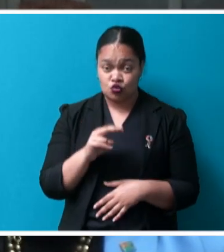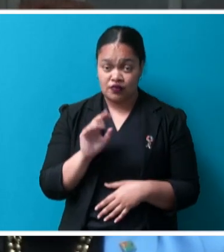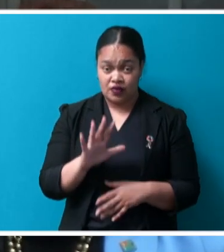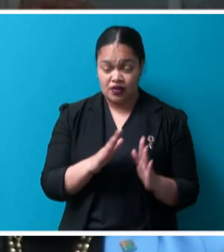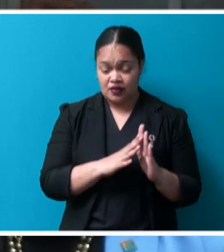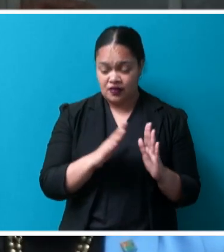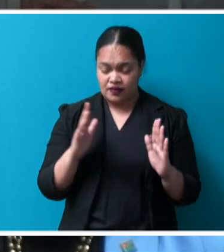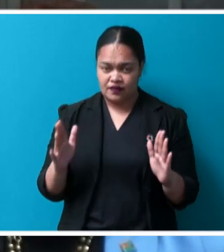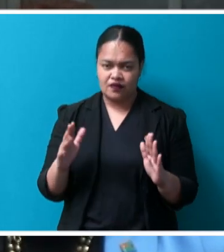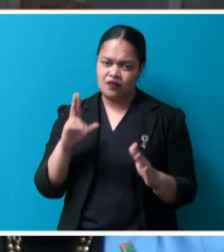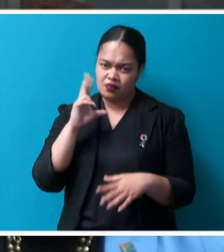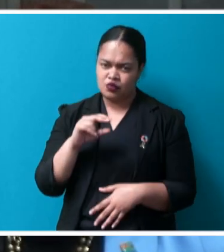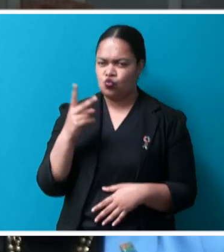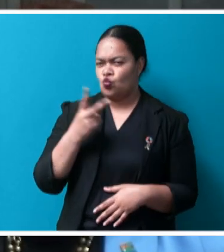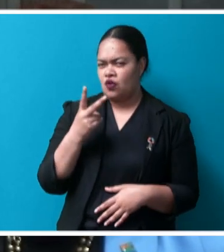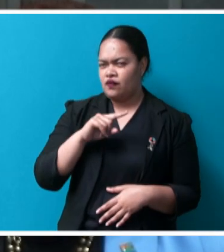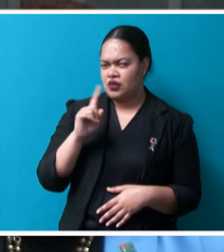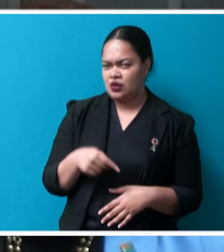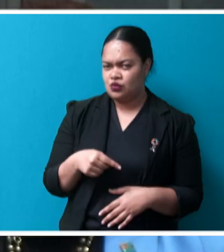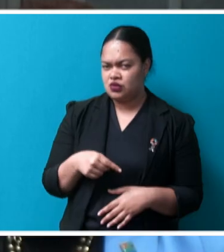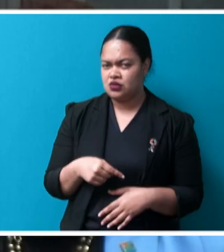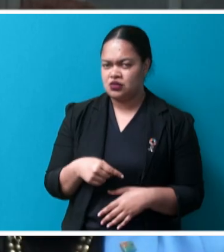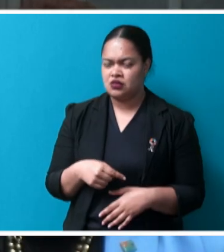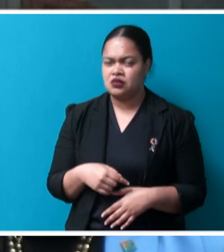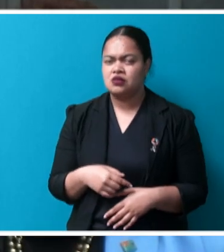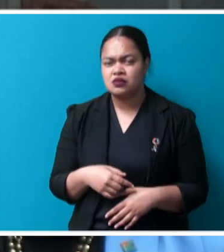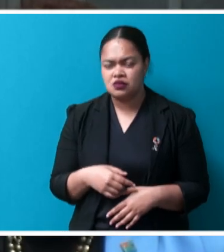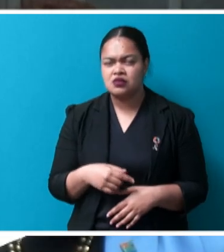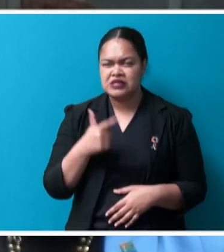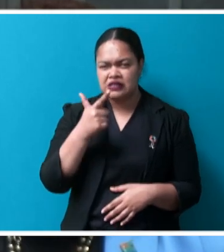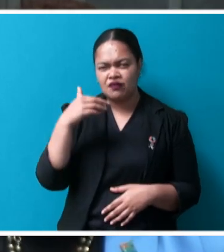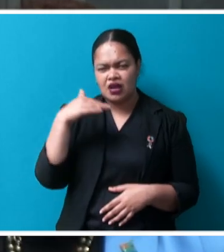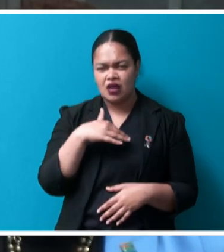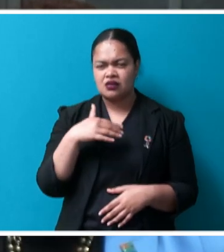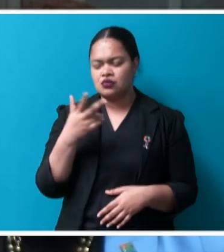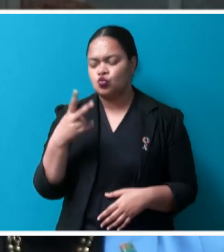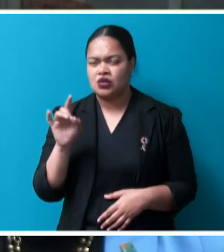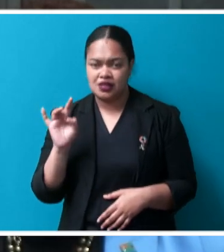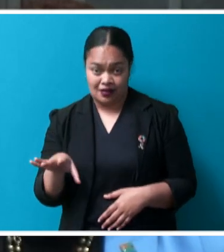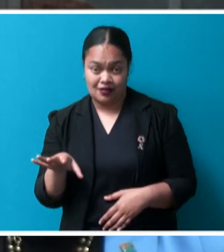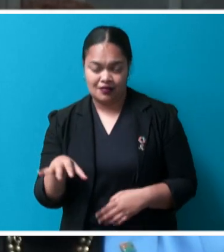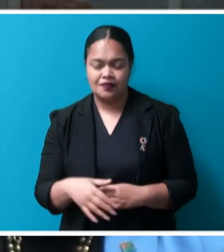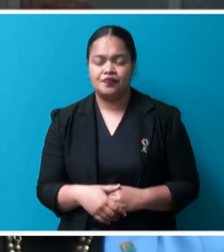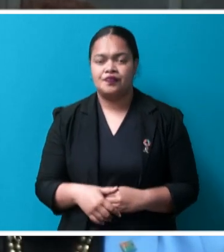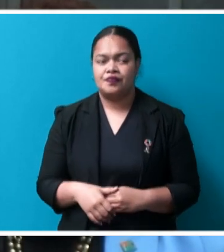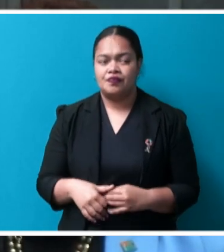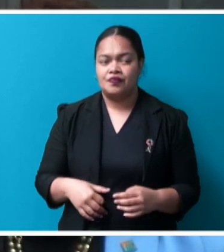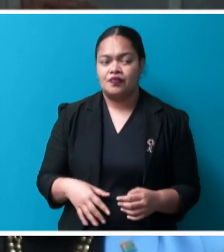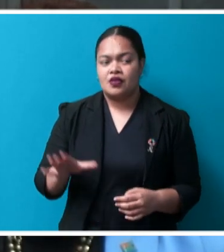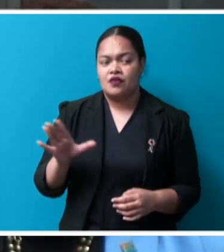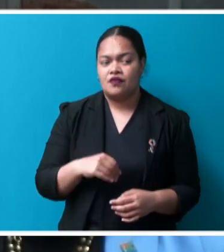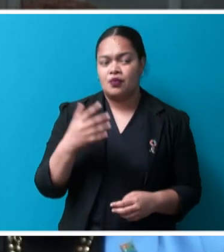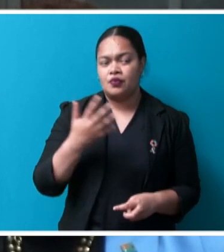possibly as many as 12,000, up from fewer than 700 in 2010. Adults from 15